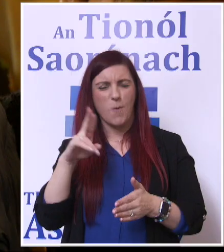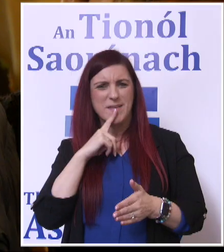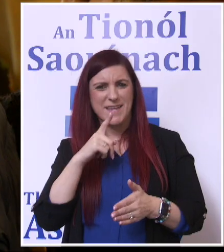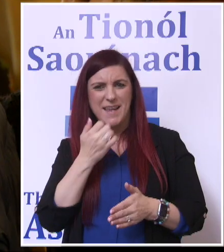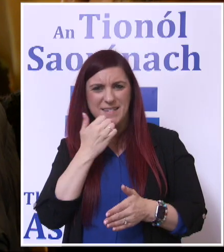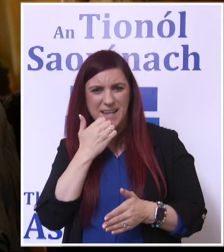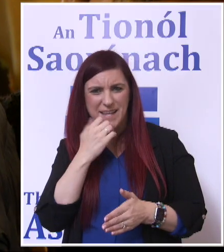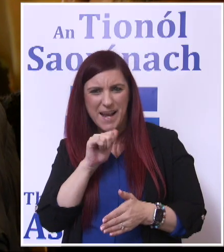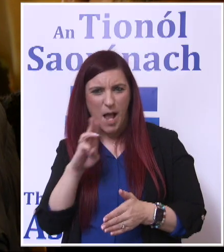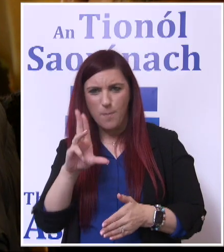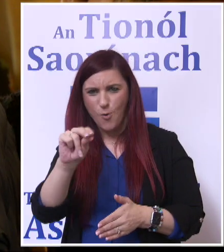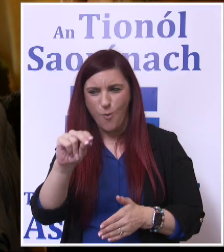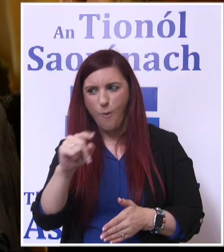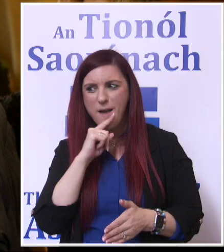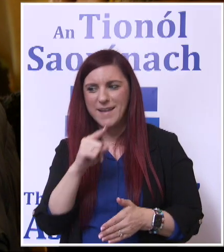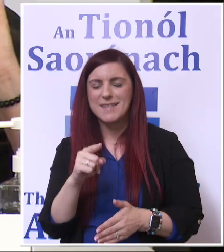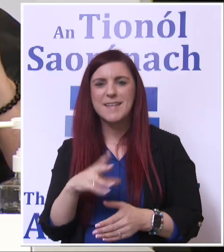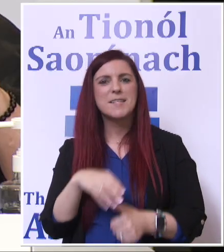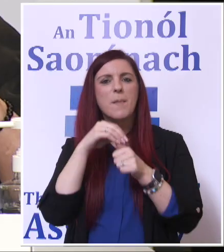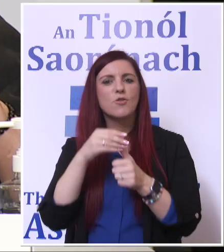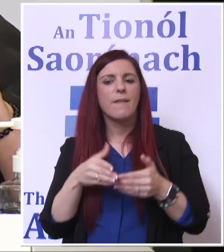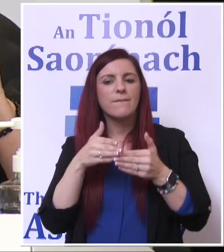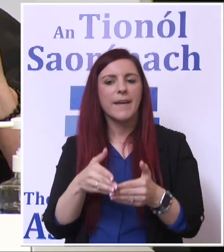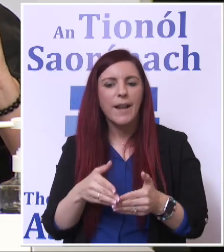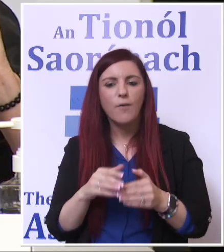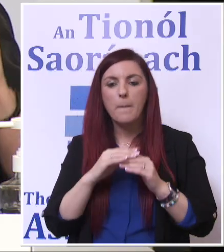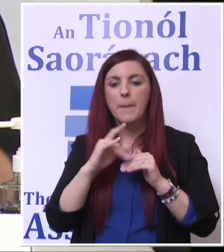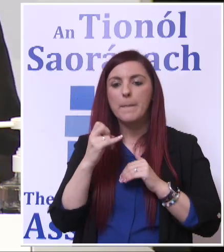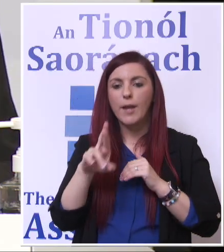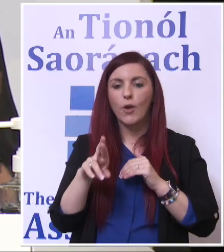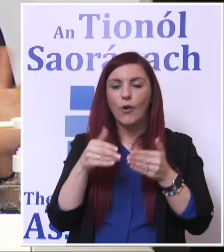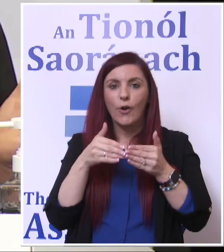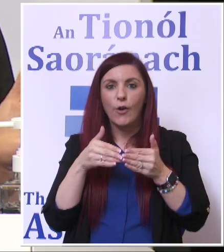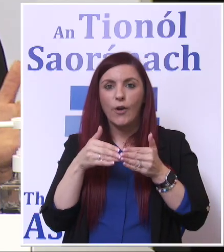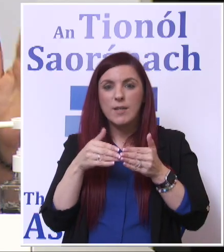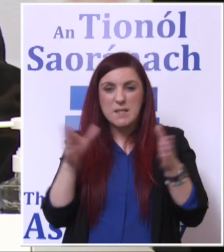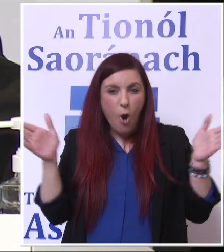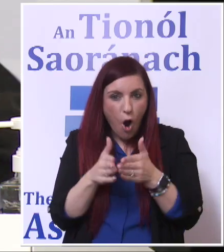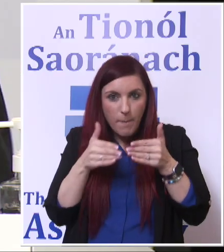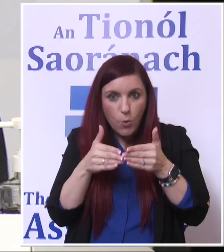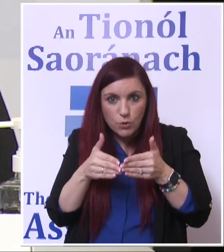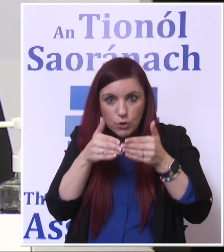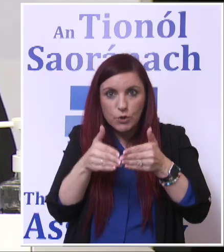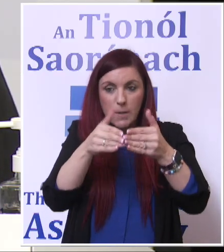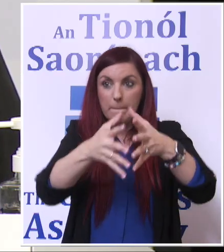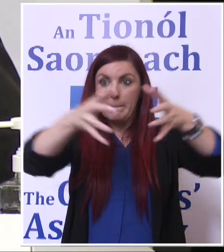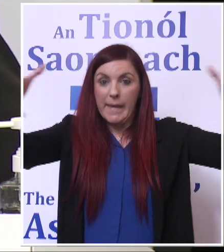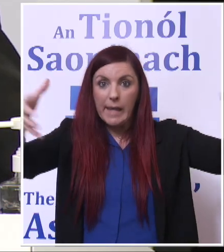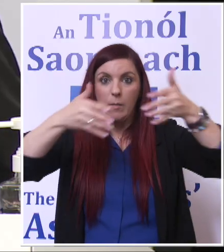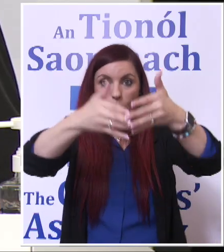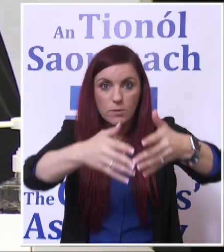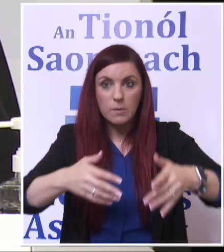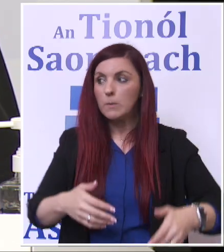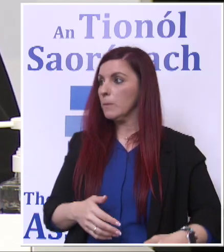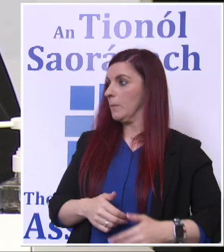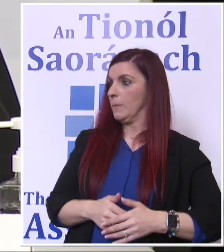the pier out to the ship. And I actually felt like I was on a mini cruise. You know, after 10 minutes on that, you feel so relaxed, you're ready